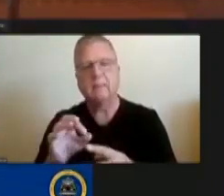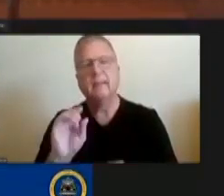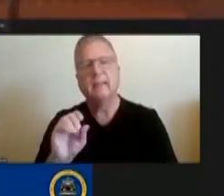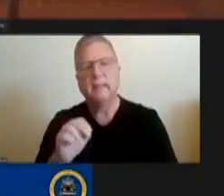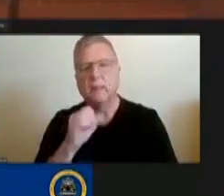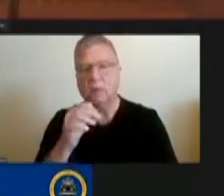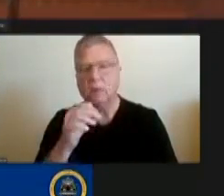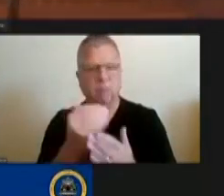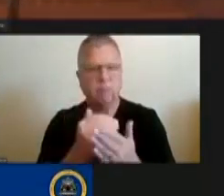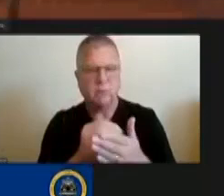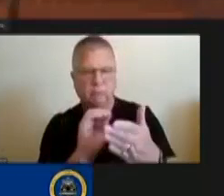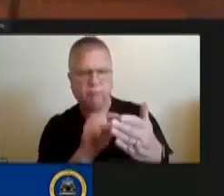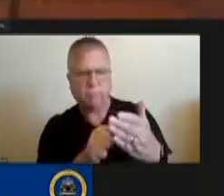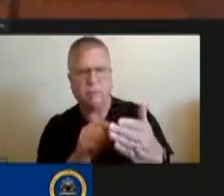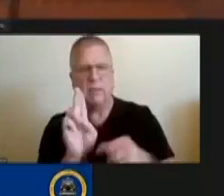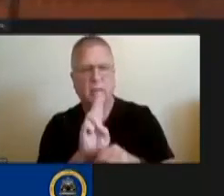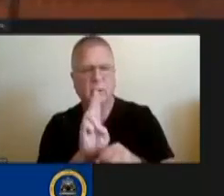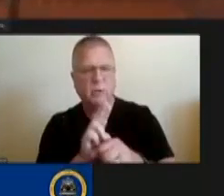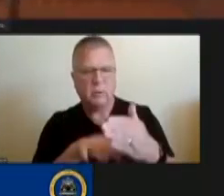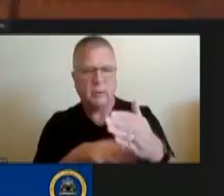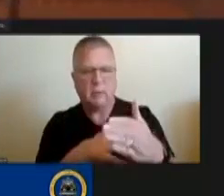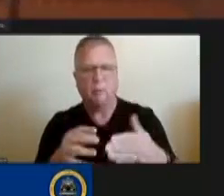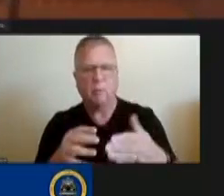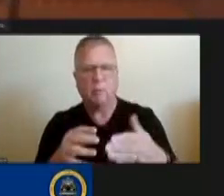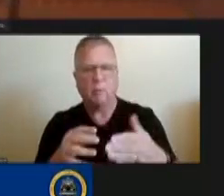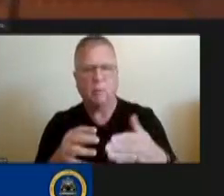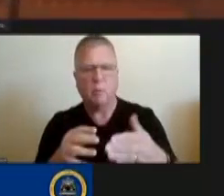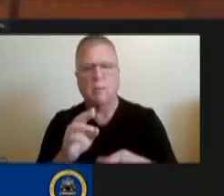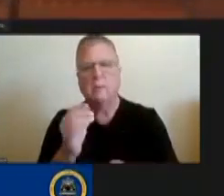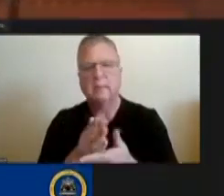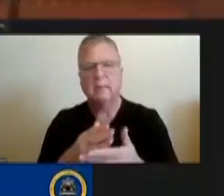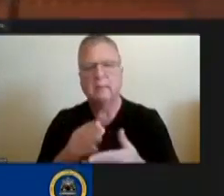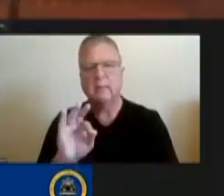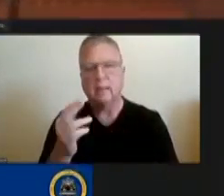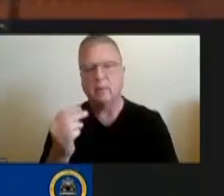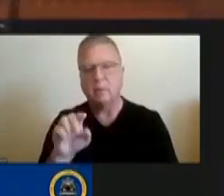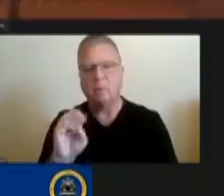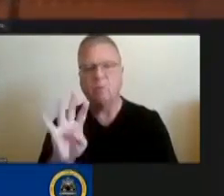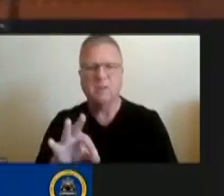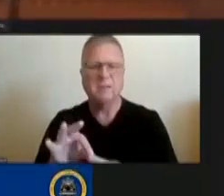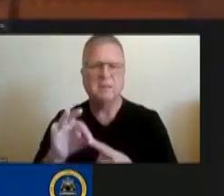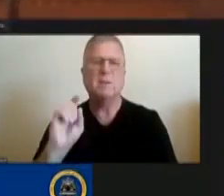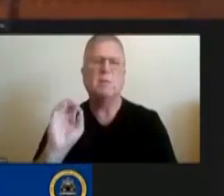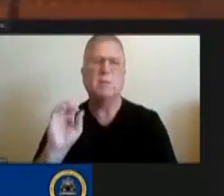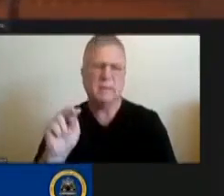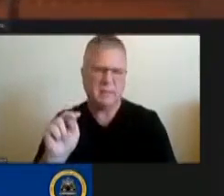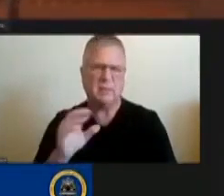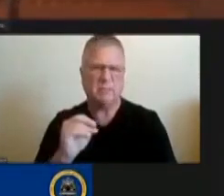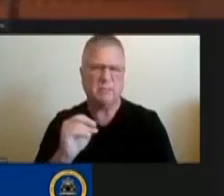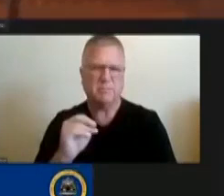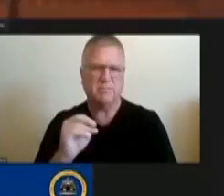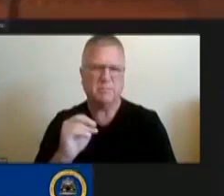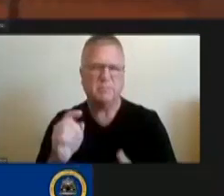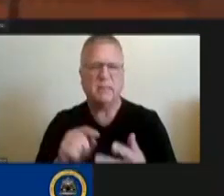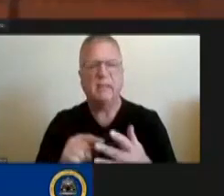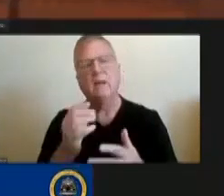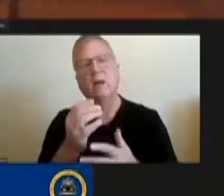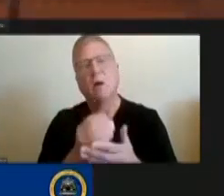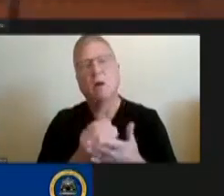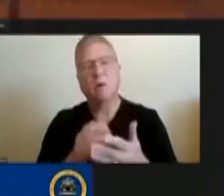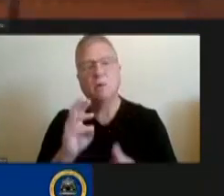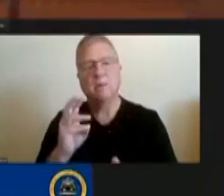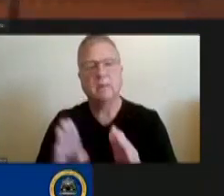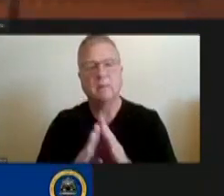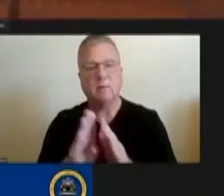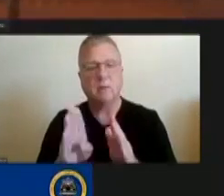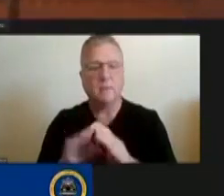in the Use Table, Section 913.04, Special Exceptions, and Article 6, Development Standards,